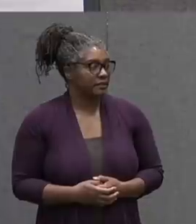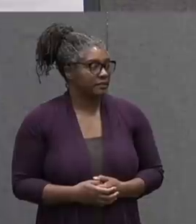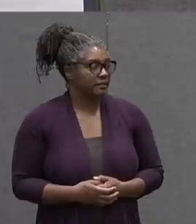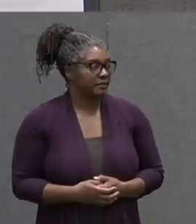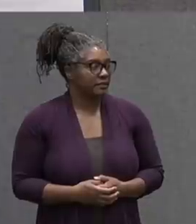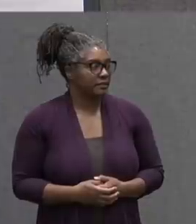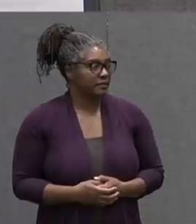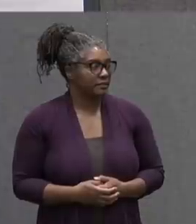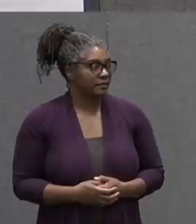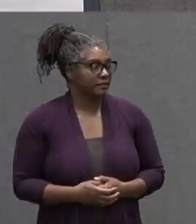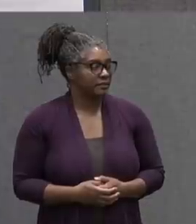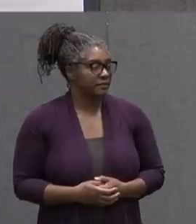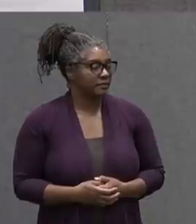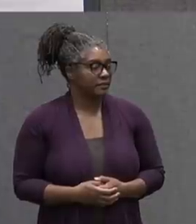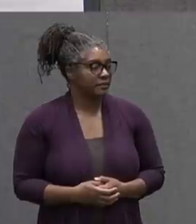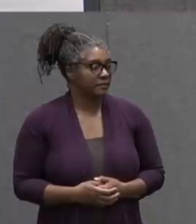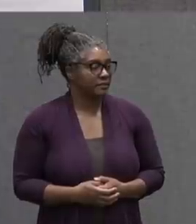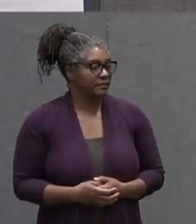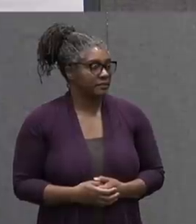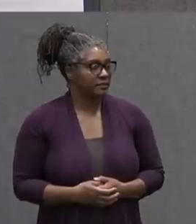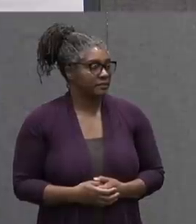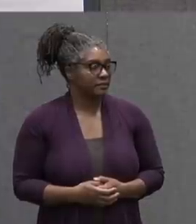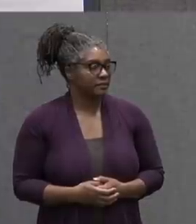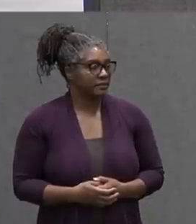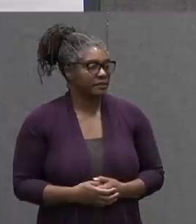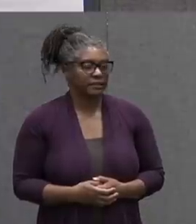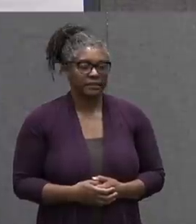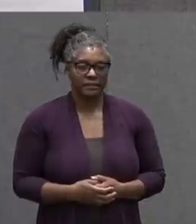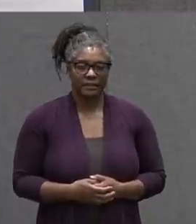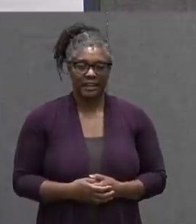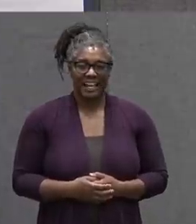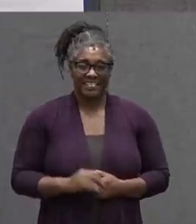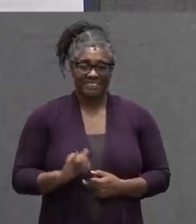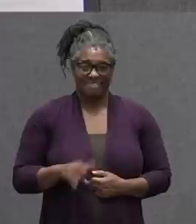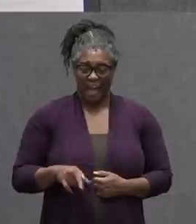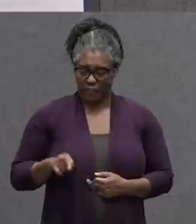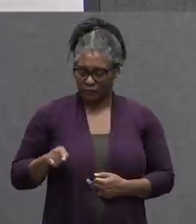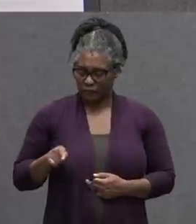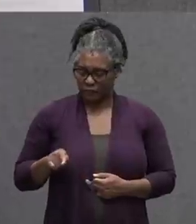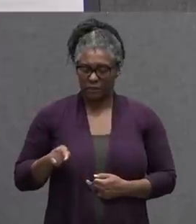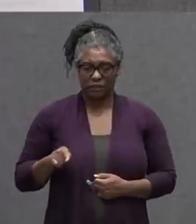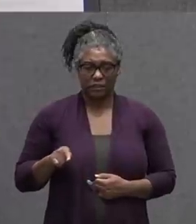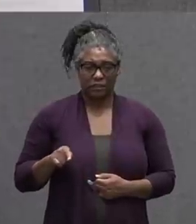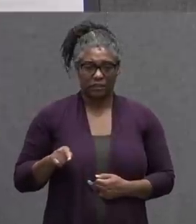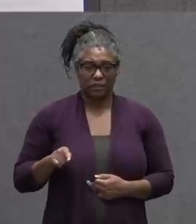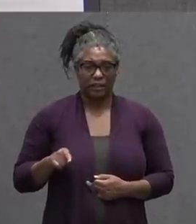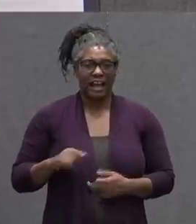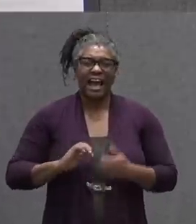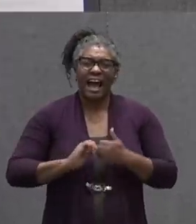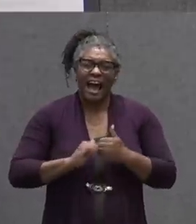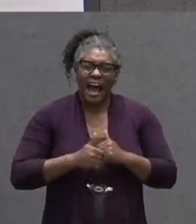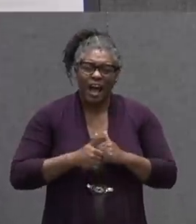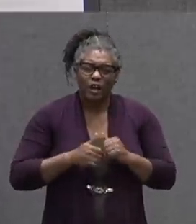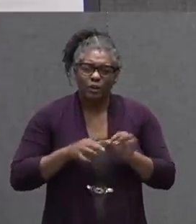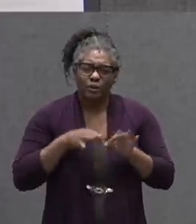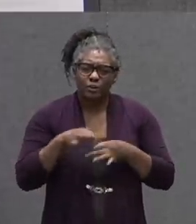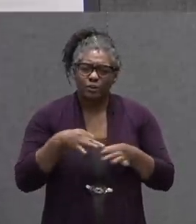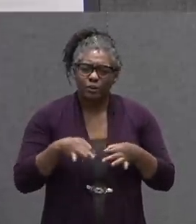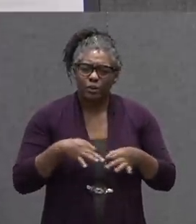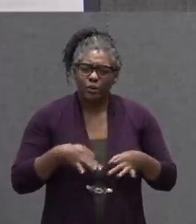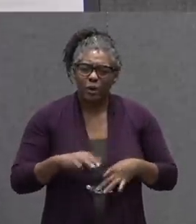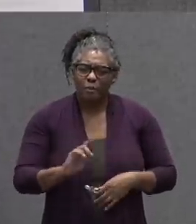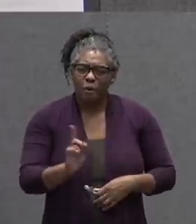How might I describe this location on my map?